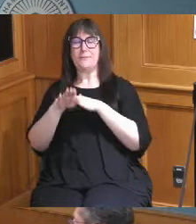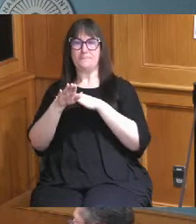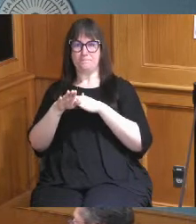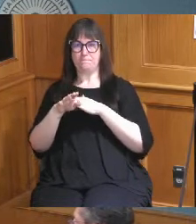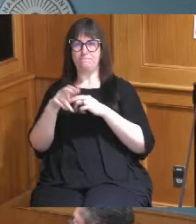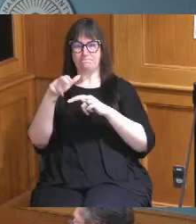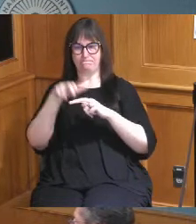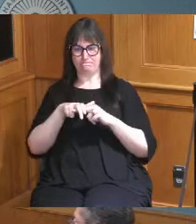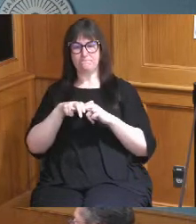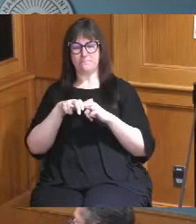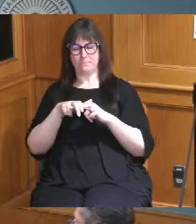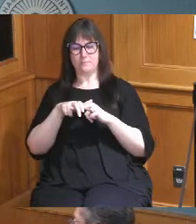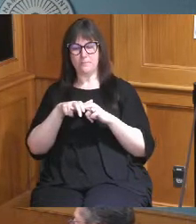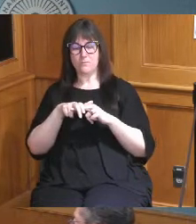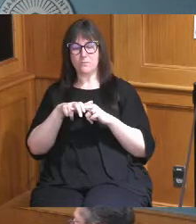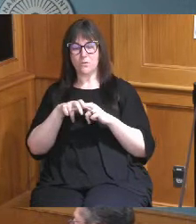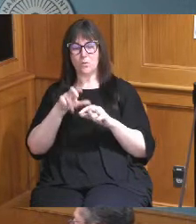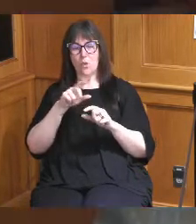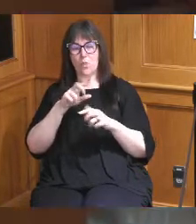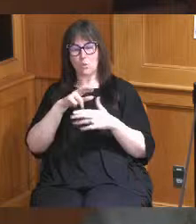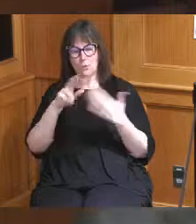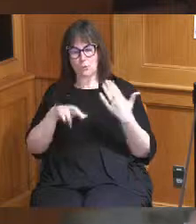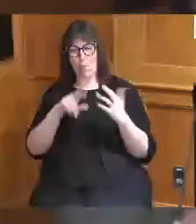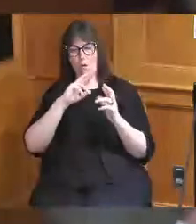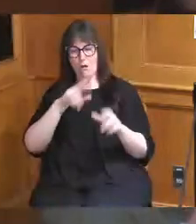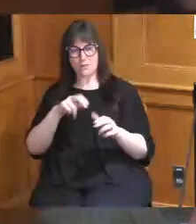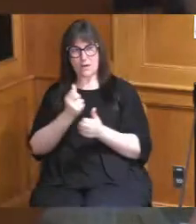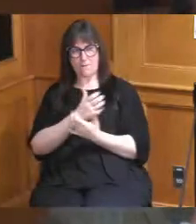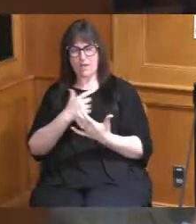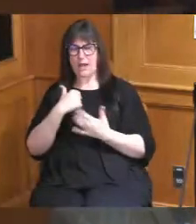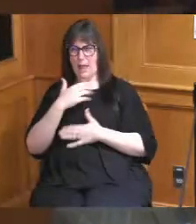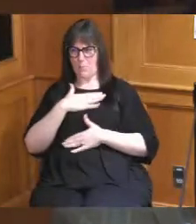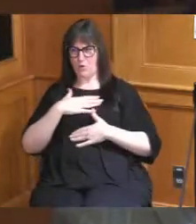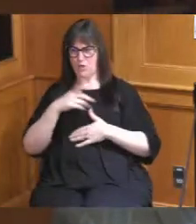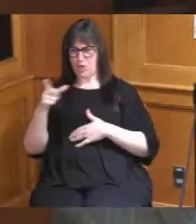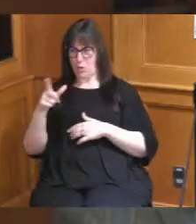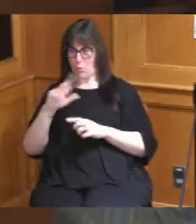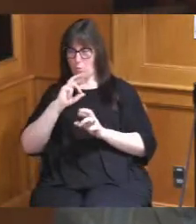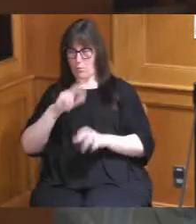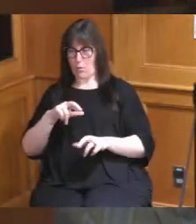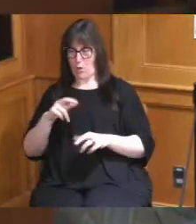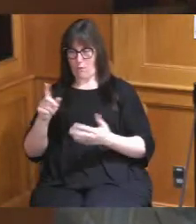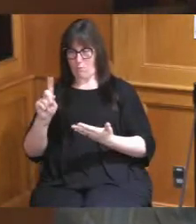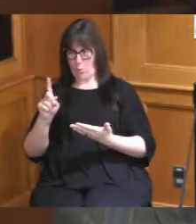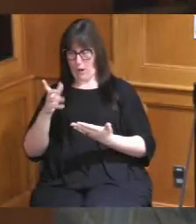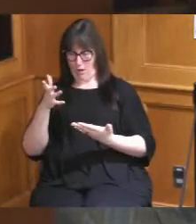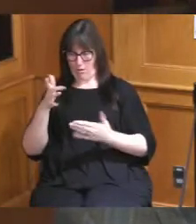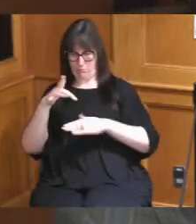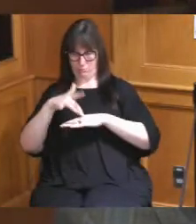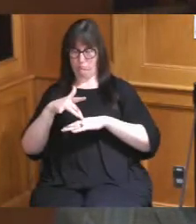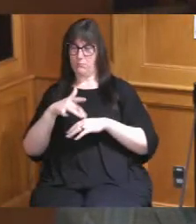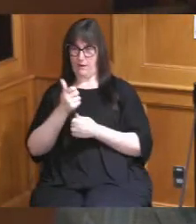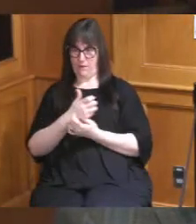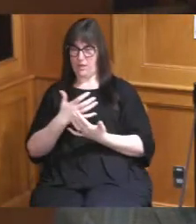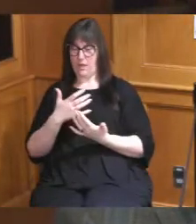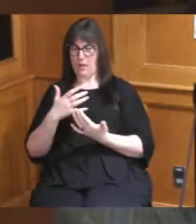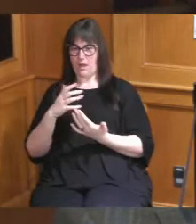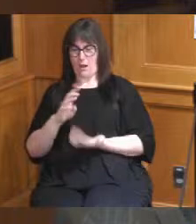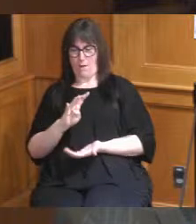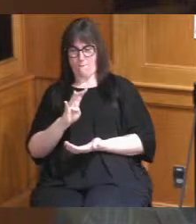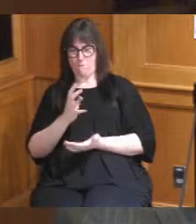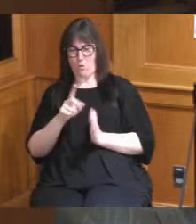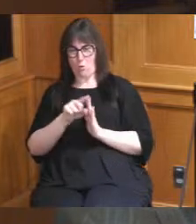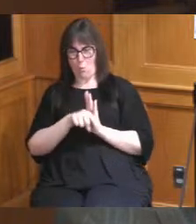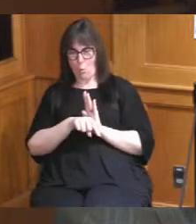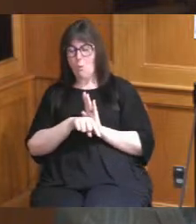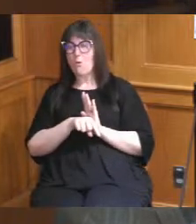and we were getting the reports, and I appreciate you giving a report of where we were. And in the fourth quarter